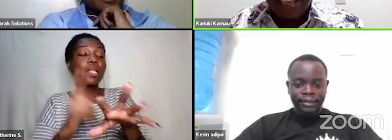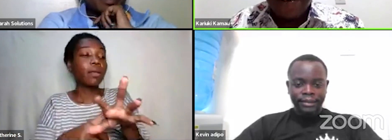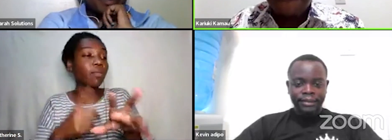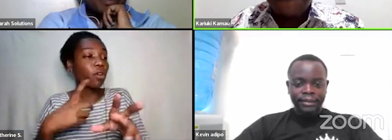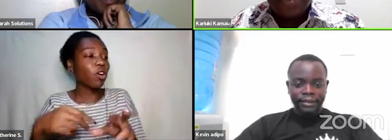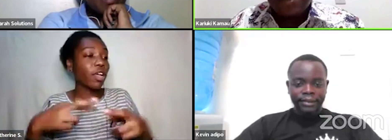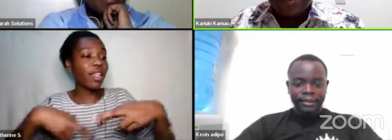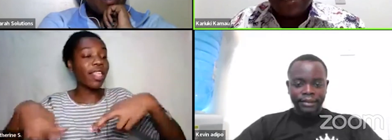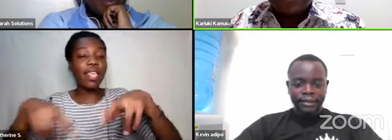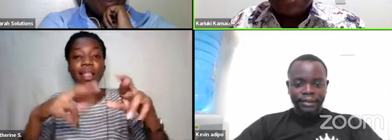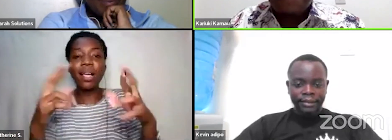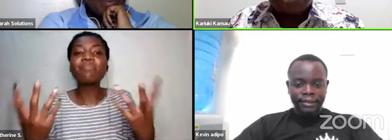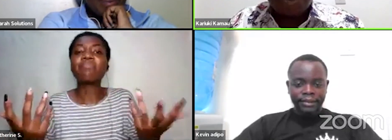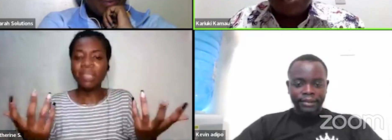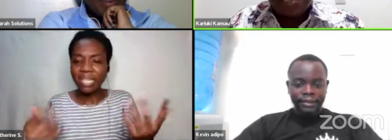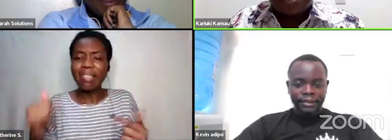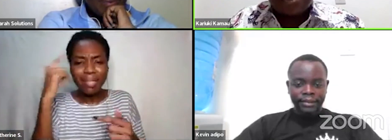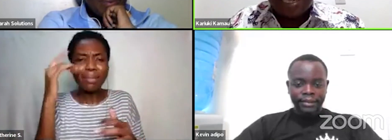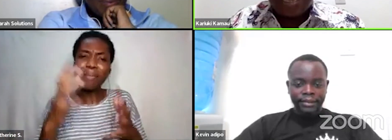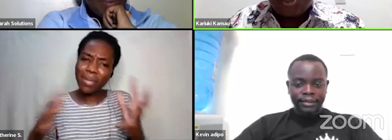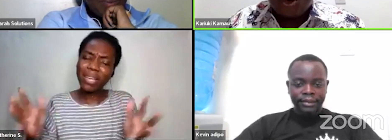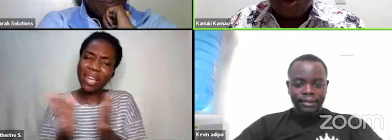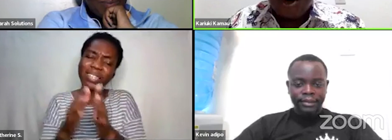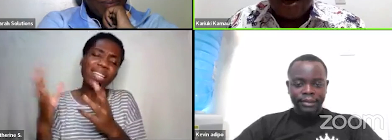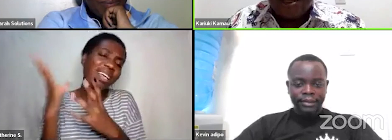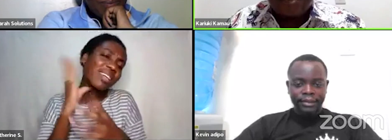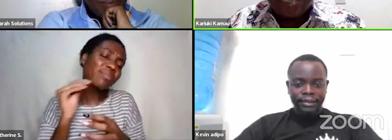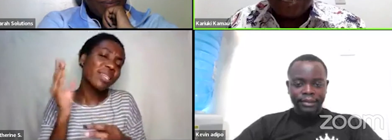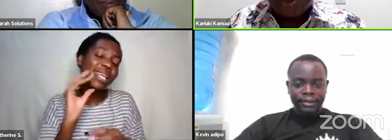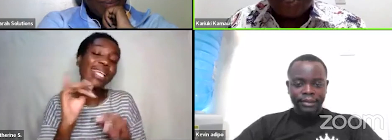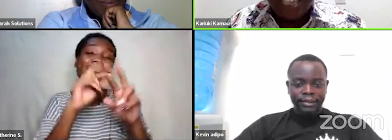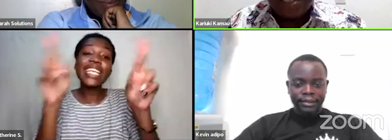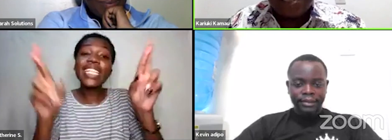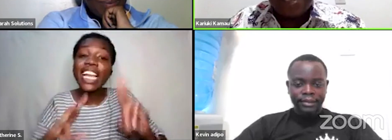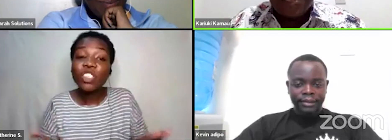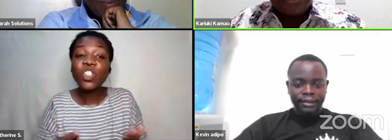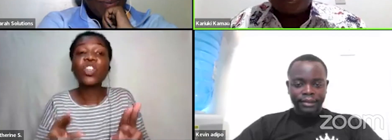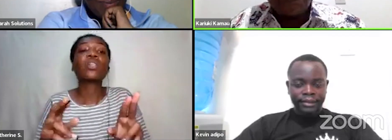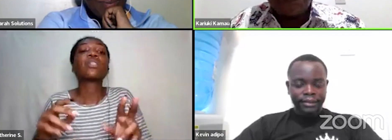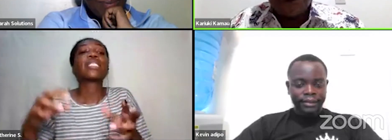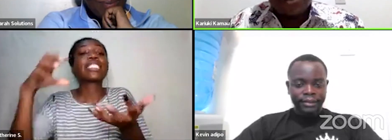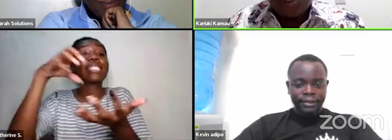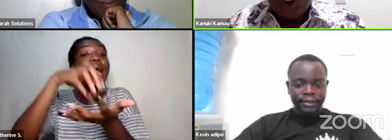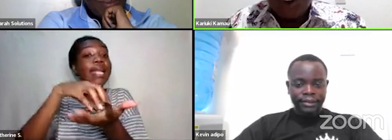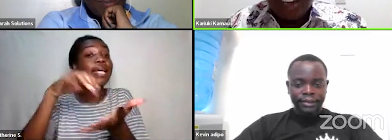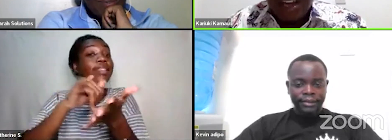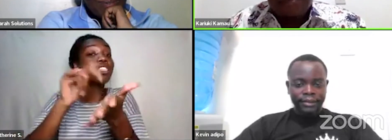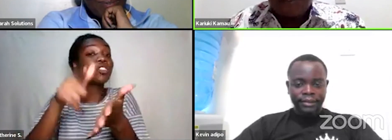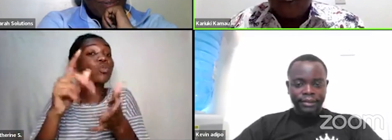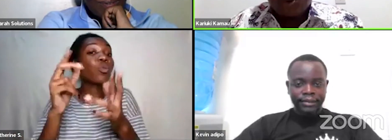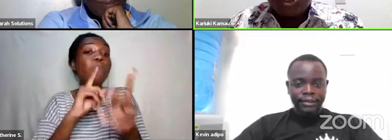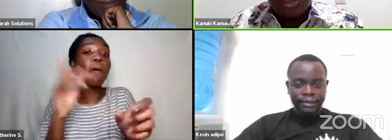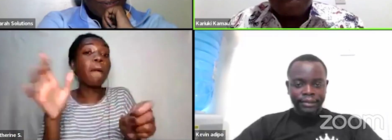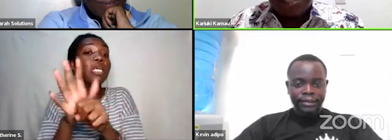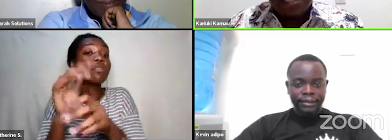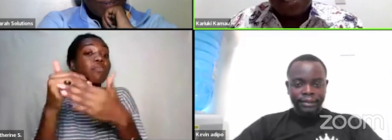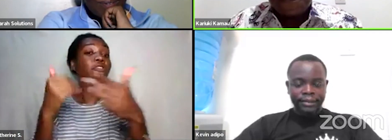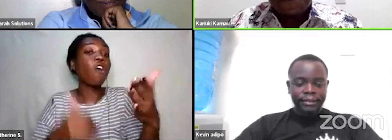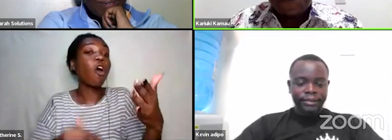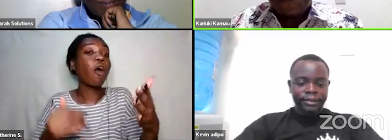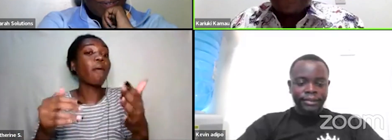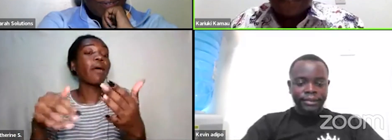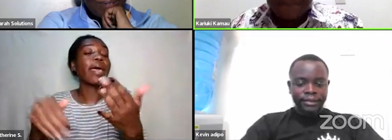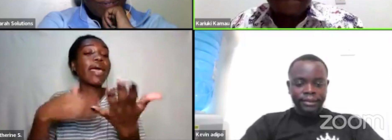big, big. Let them experience that international standard that you promised on before you go to the